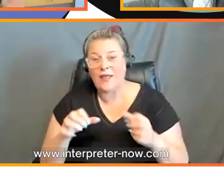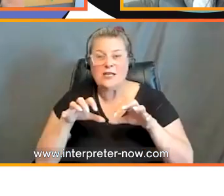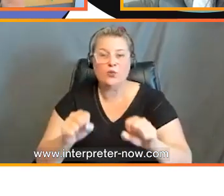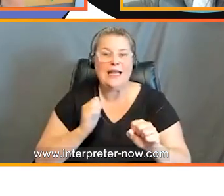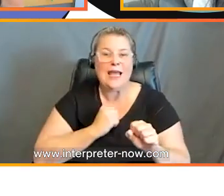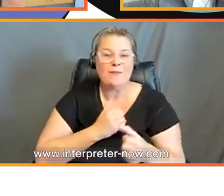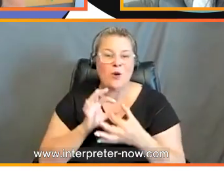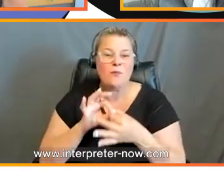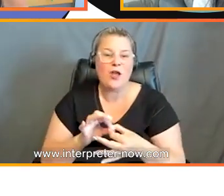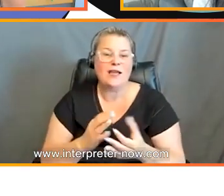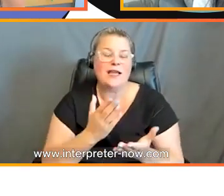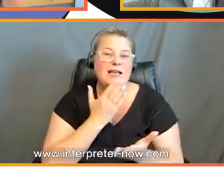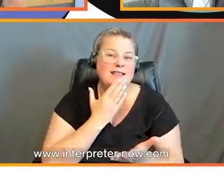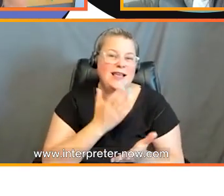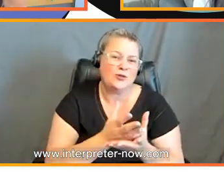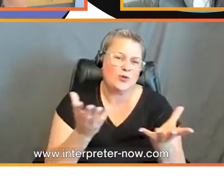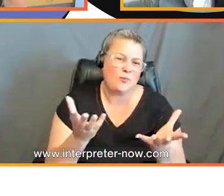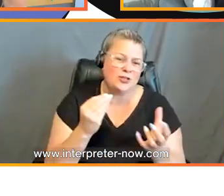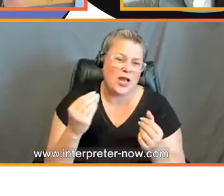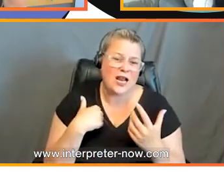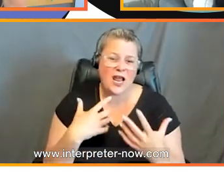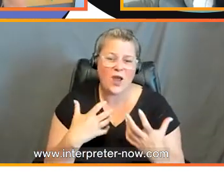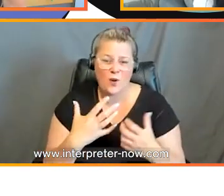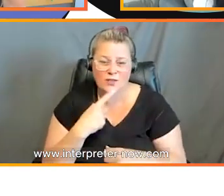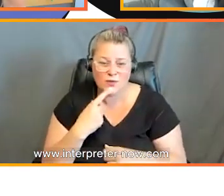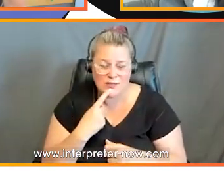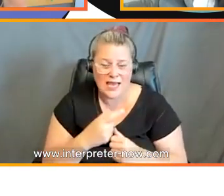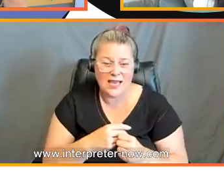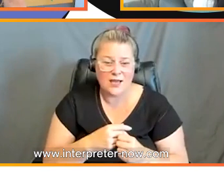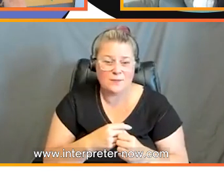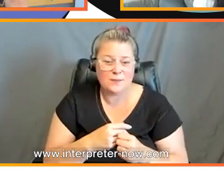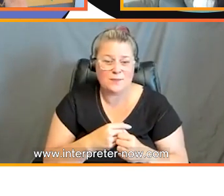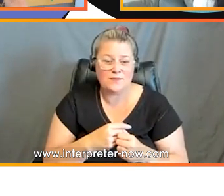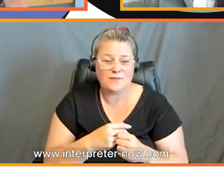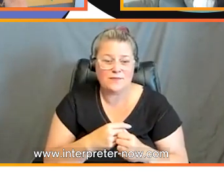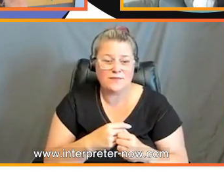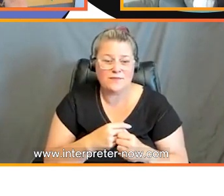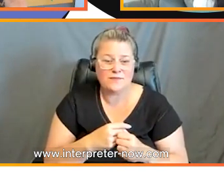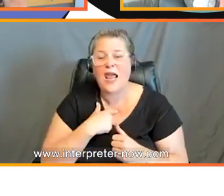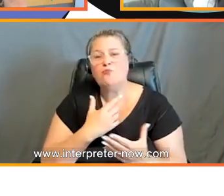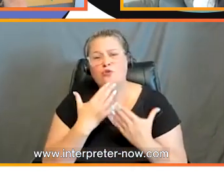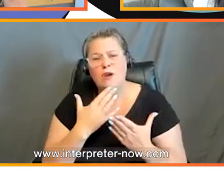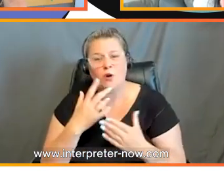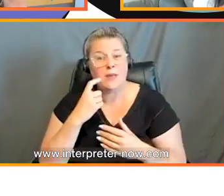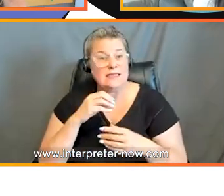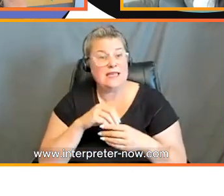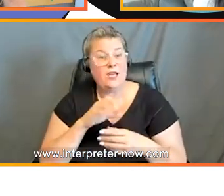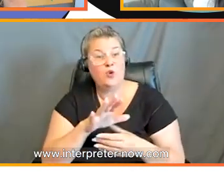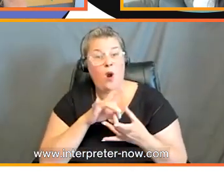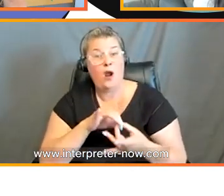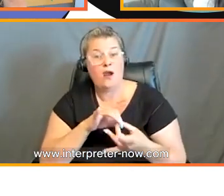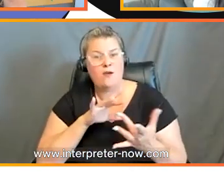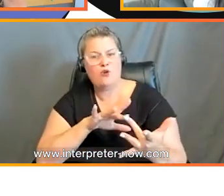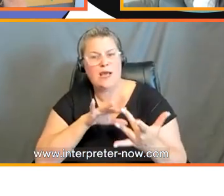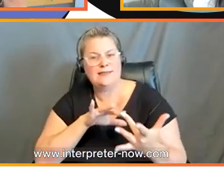heal and to claim our belonging. Thank you so much, Melinda. And I just want to say, I am grateful because in your